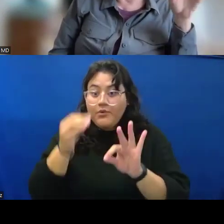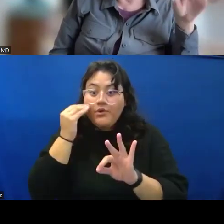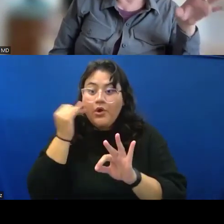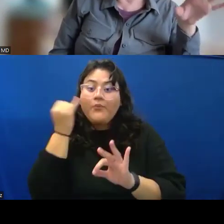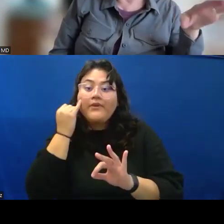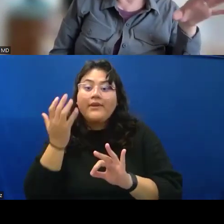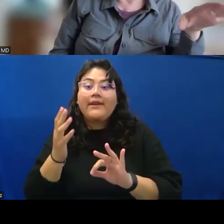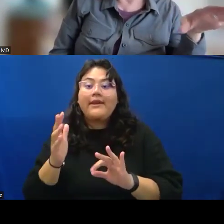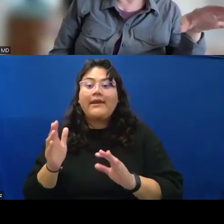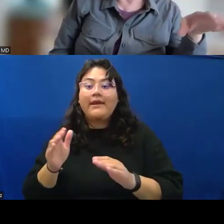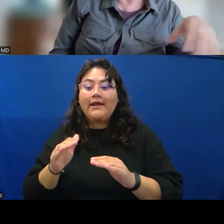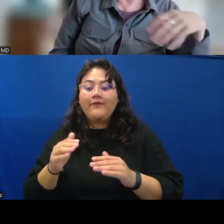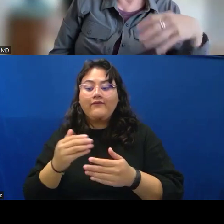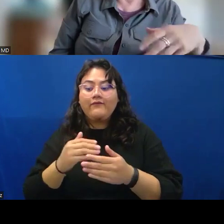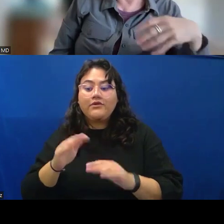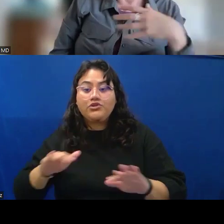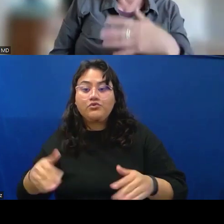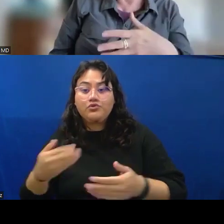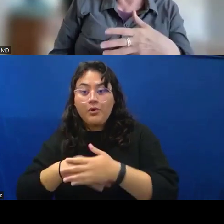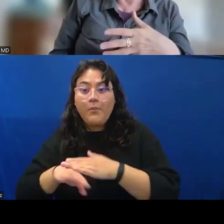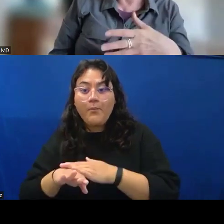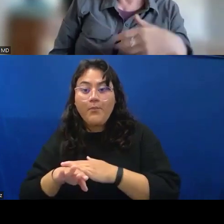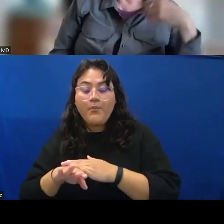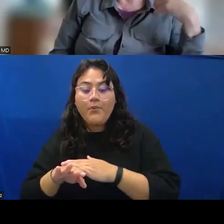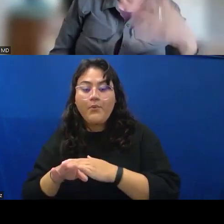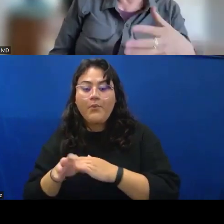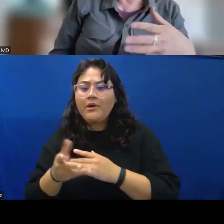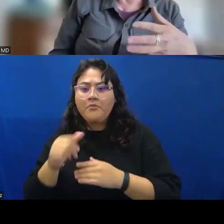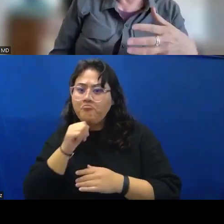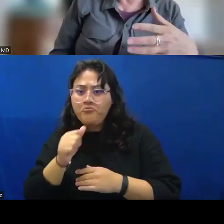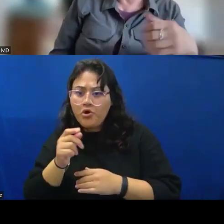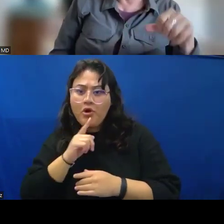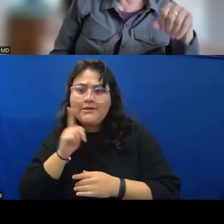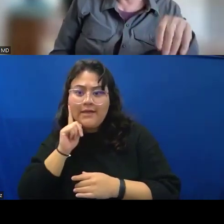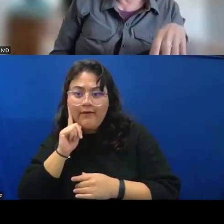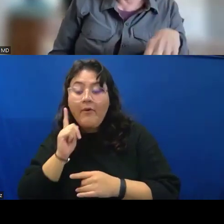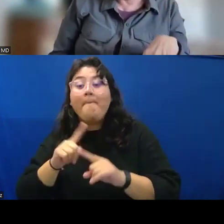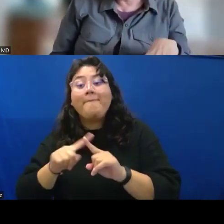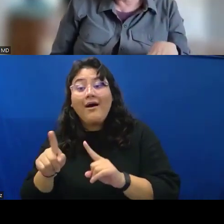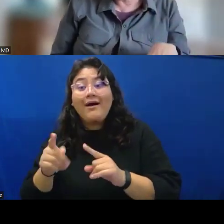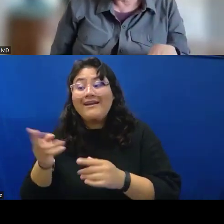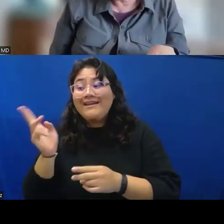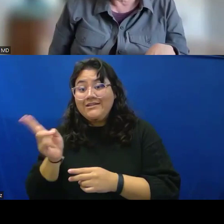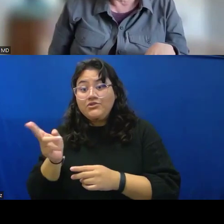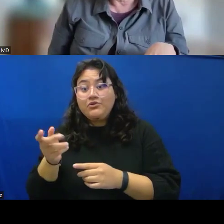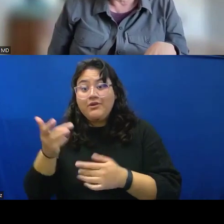events around the birth history can impact their hearing years down the line.